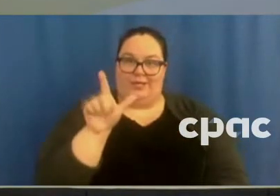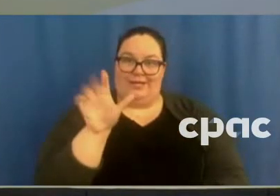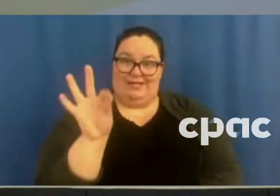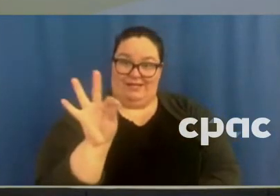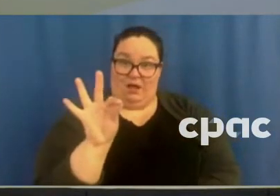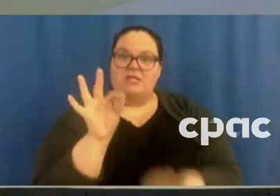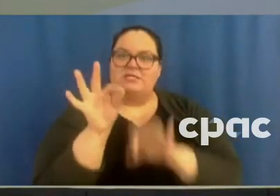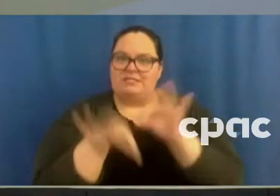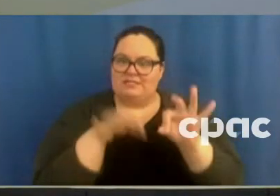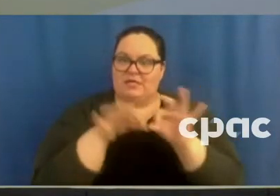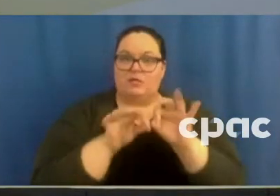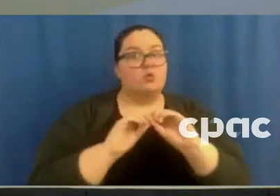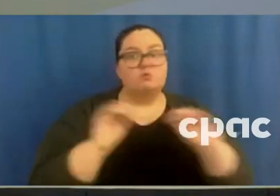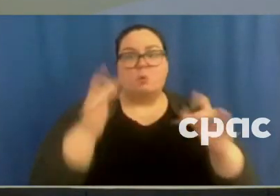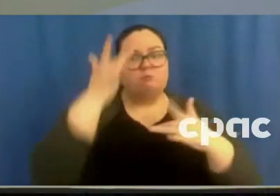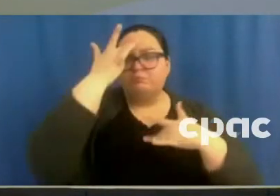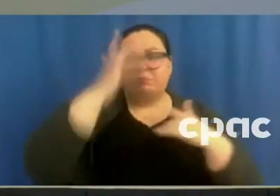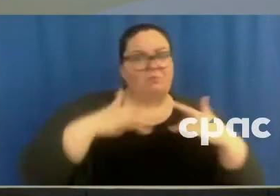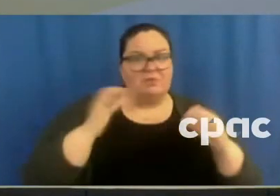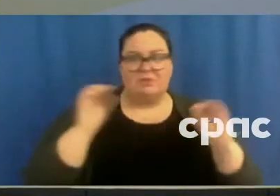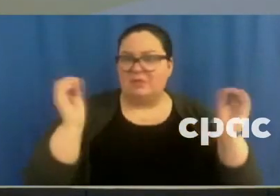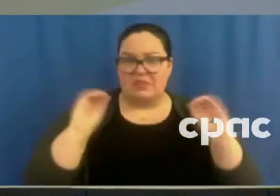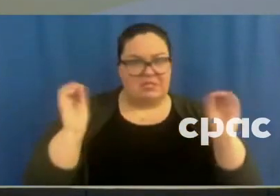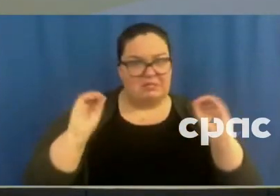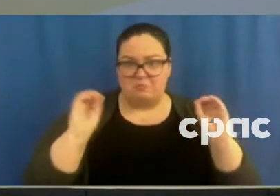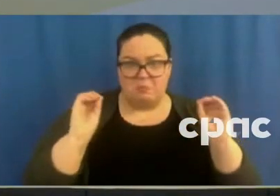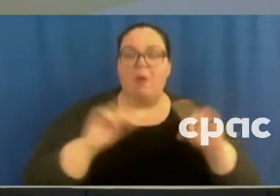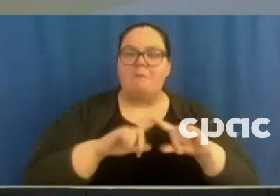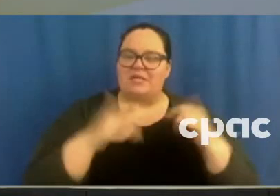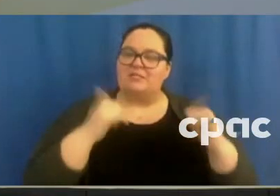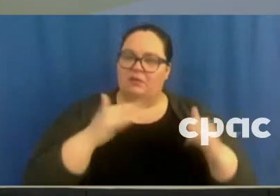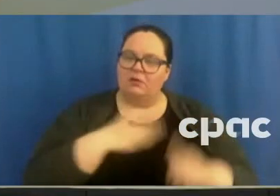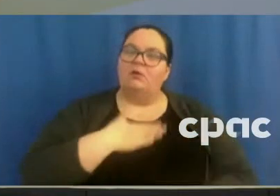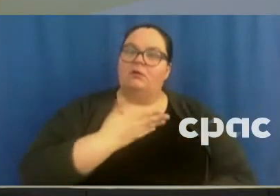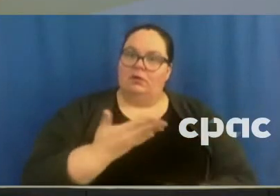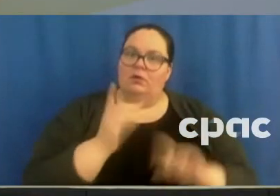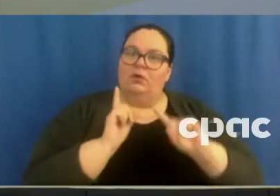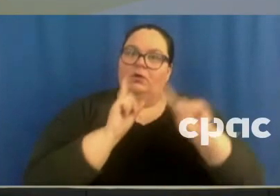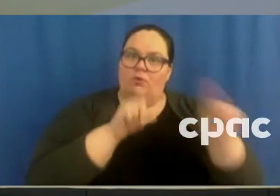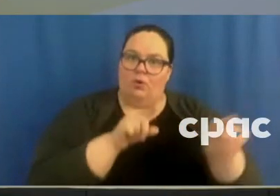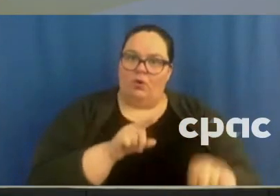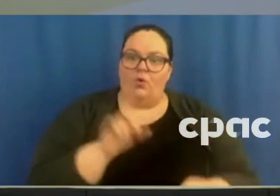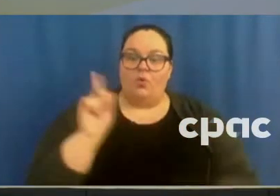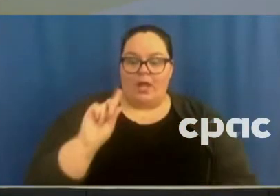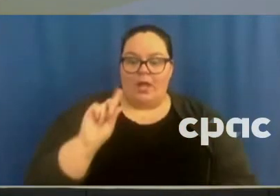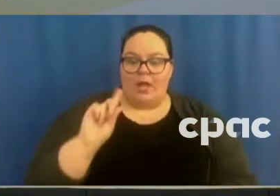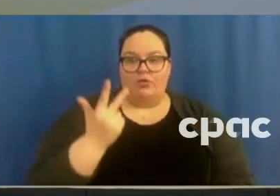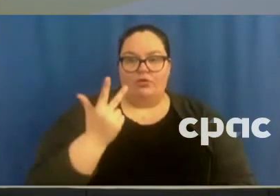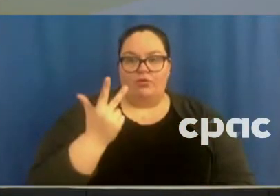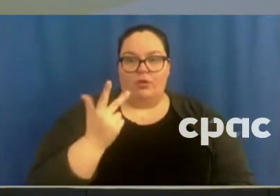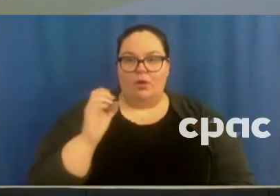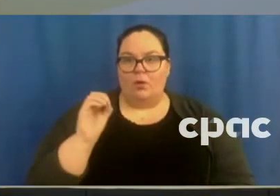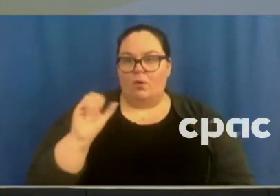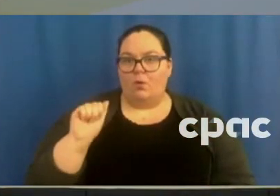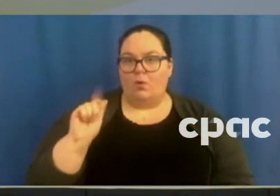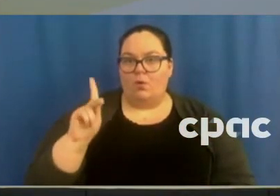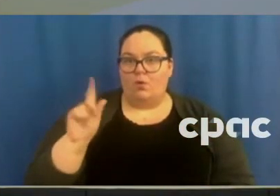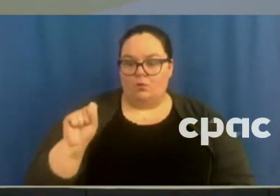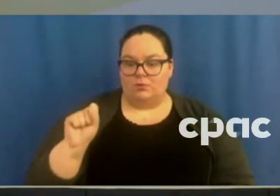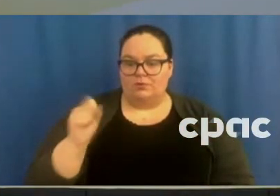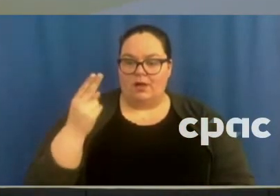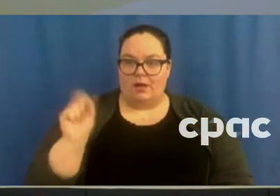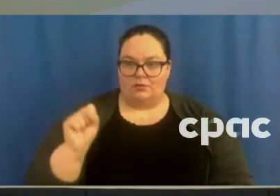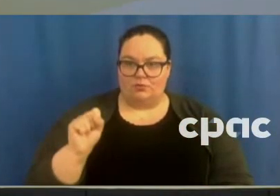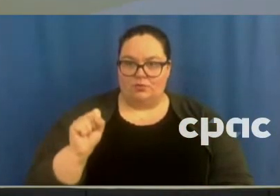no symptoms of COVID-19 to be done and tested at Three Oaks High School. This morning, youth aged 14